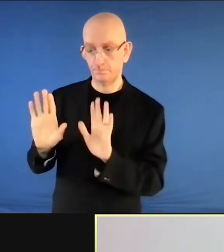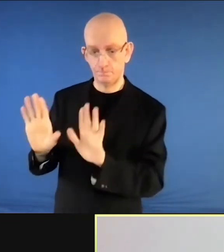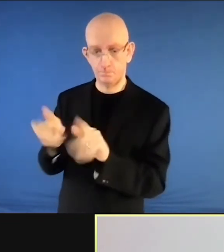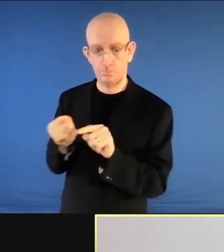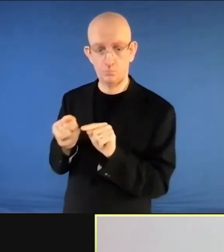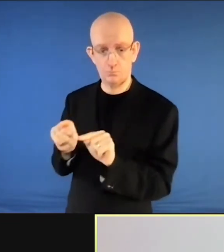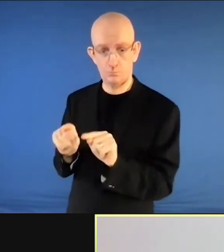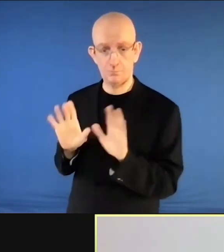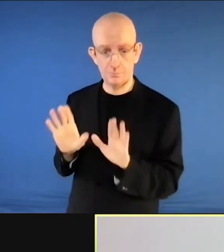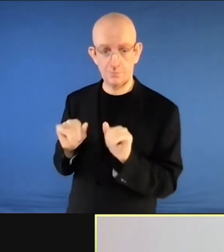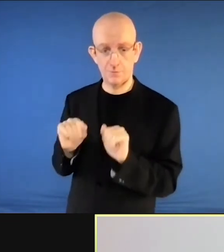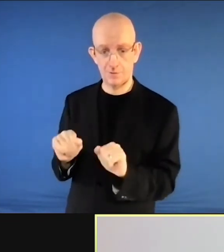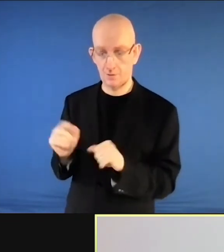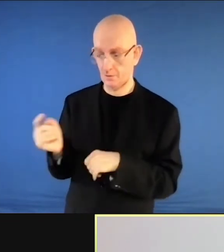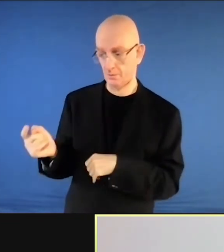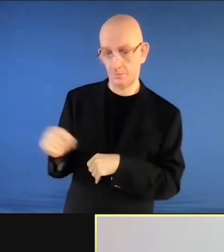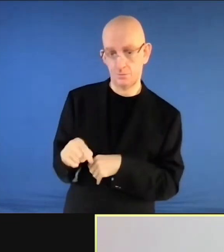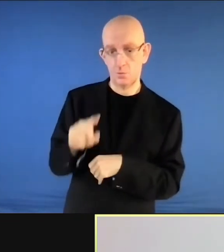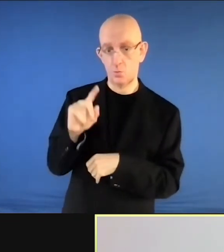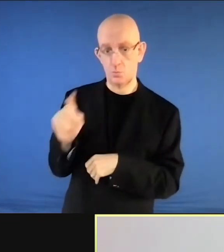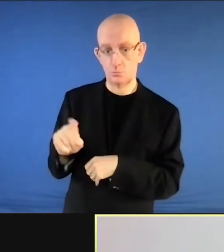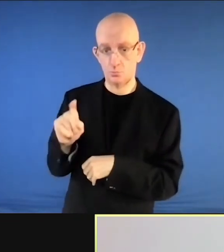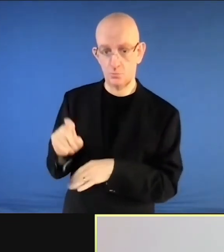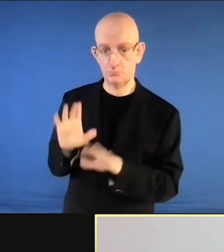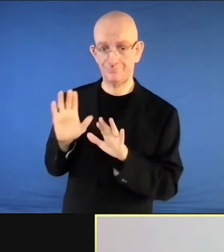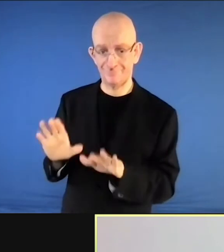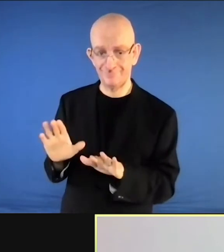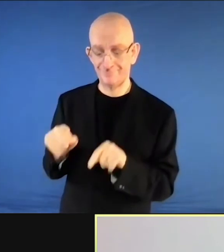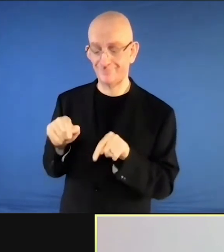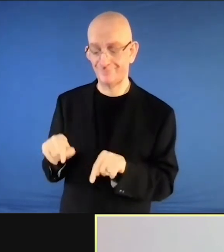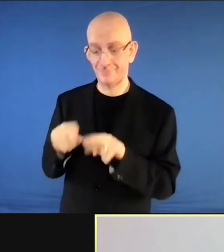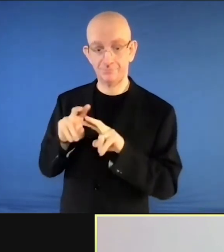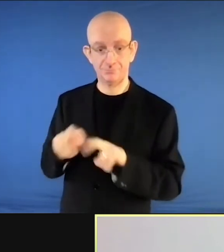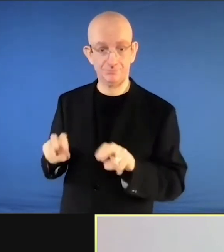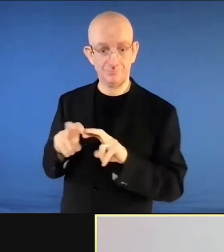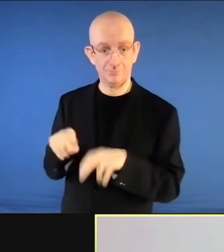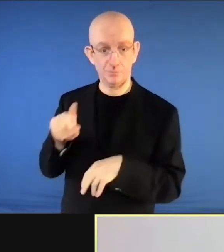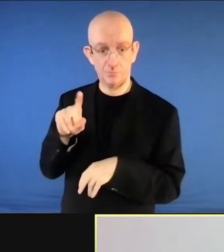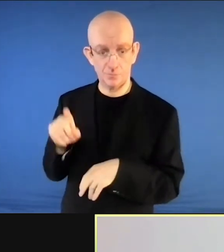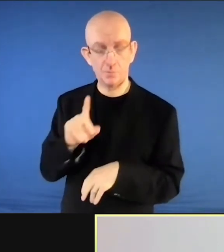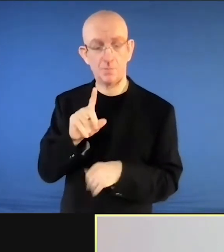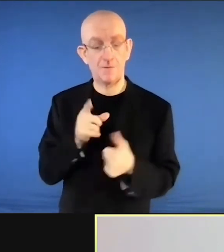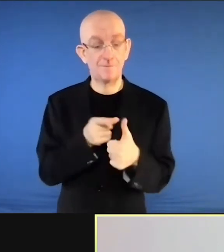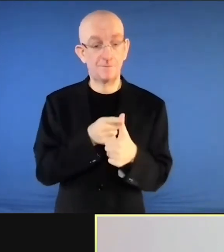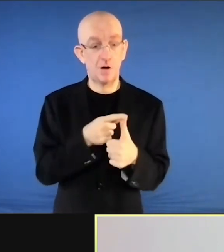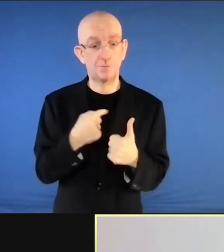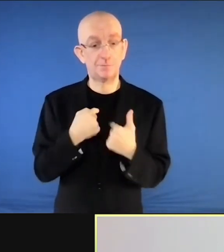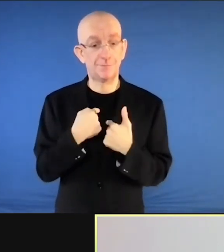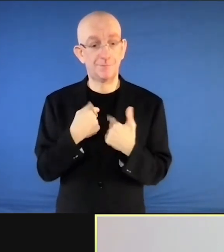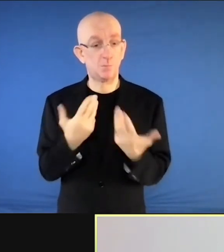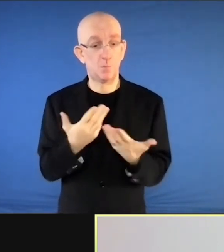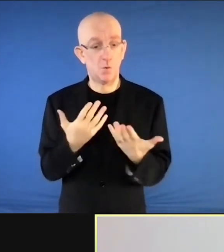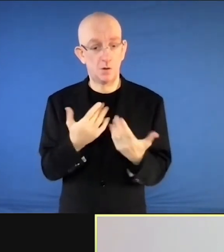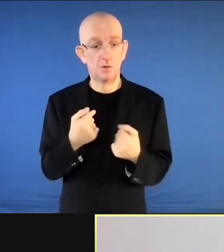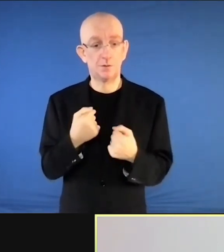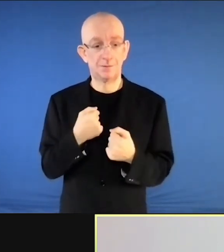The first thing I did was I translate the consent form into two major languages, because